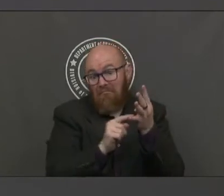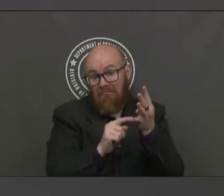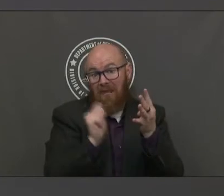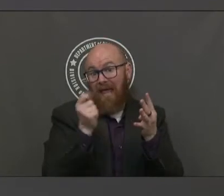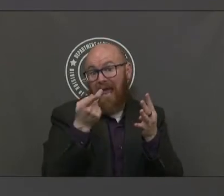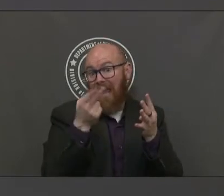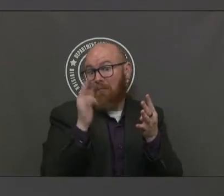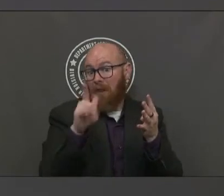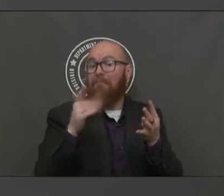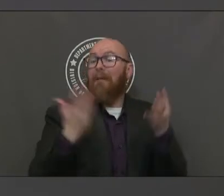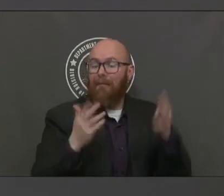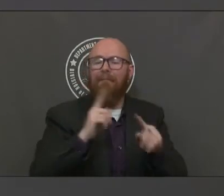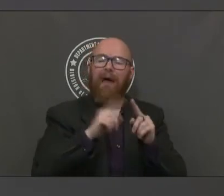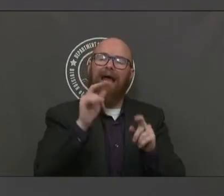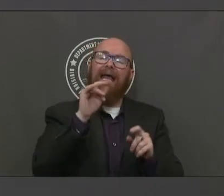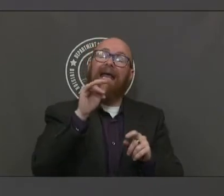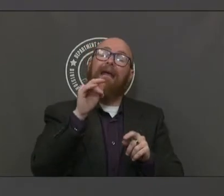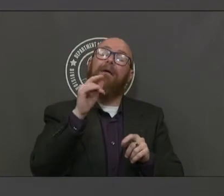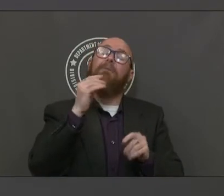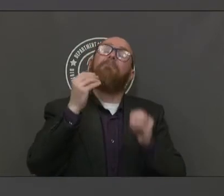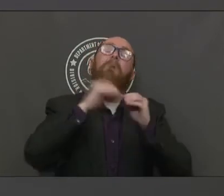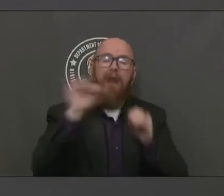probably mid-May, sometime in there.